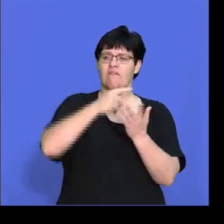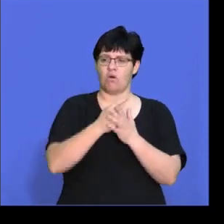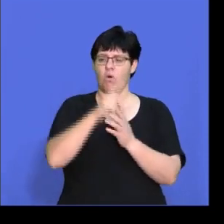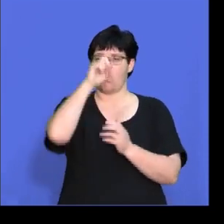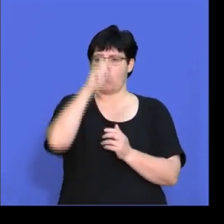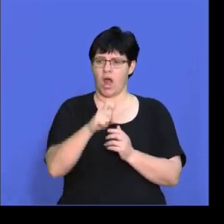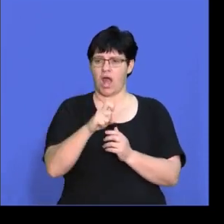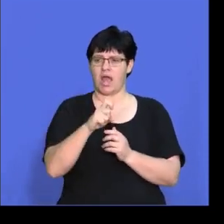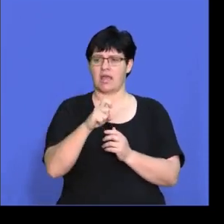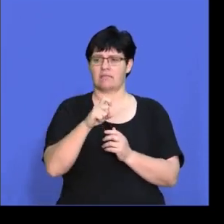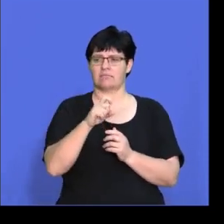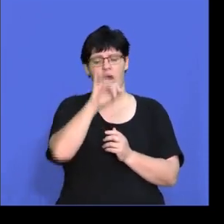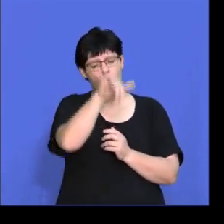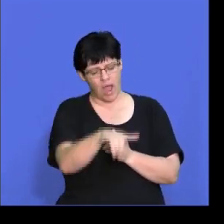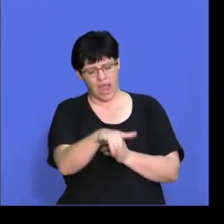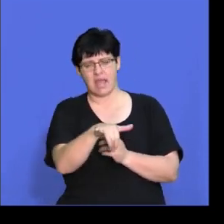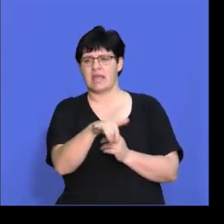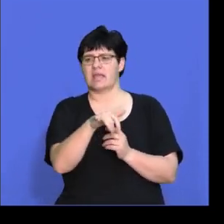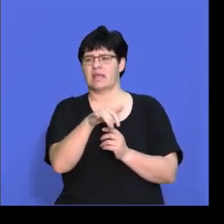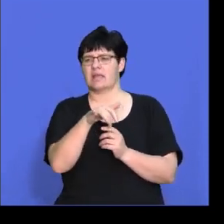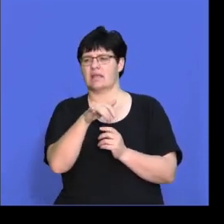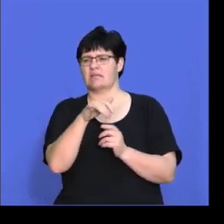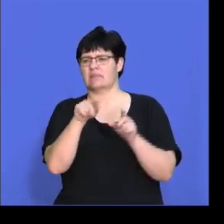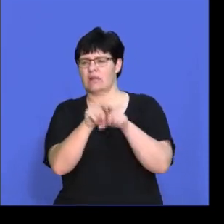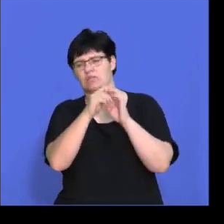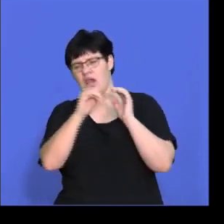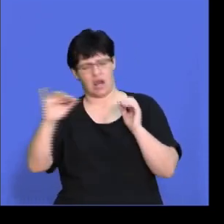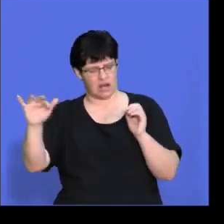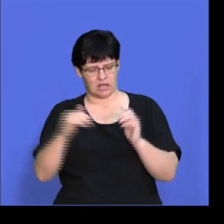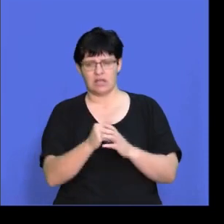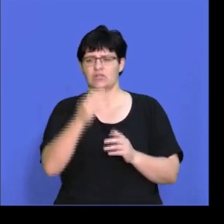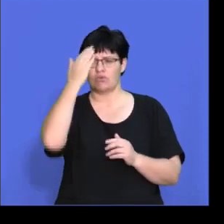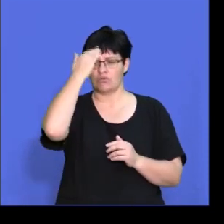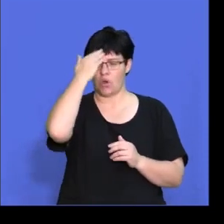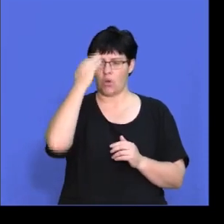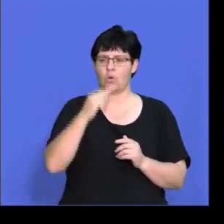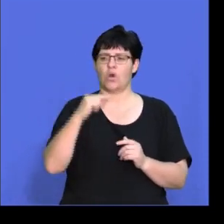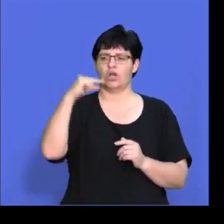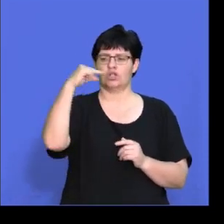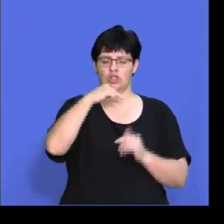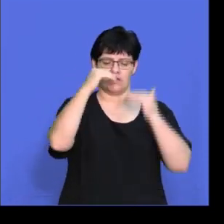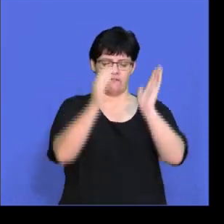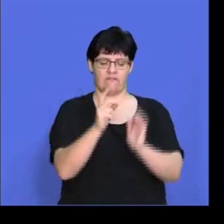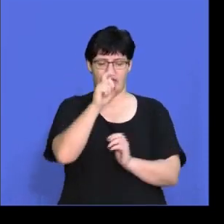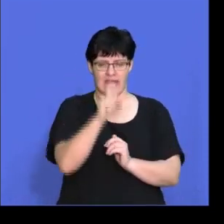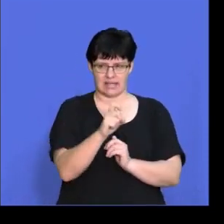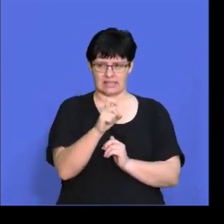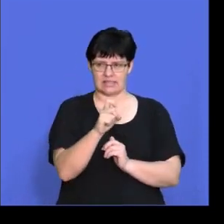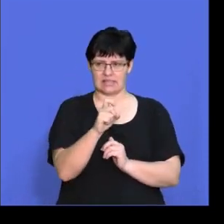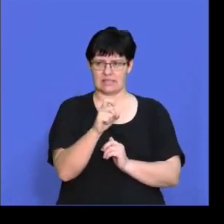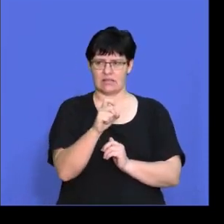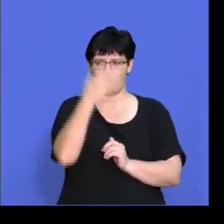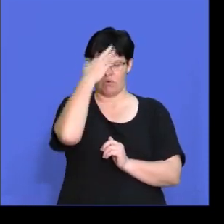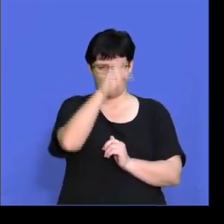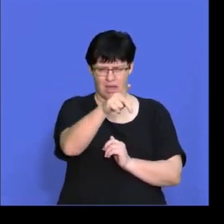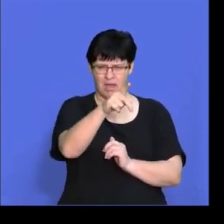blah. Okay, so let's first find what h of x is equal to. So we know that g of x, if you remember, was